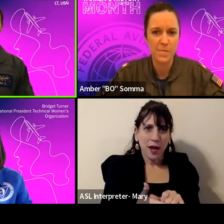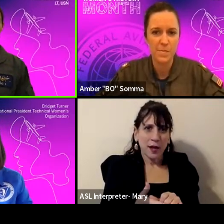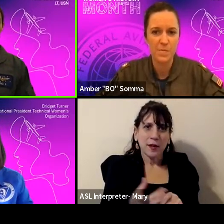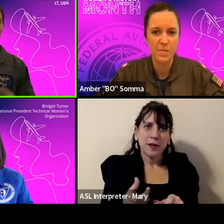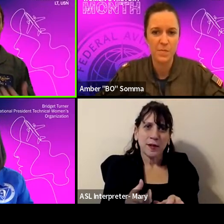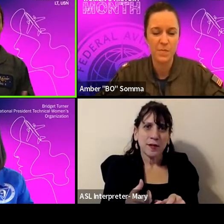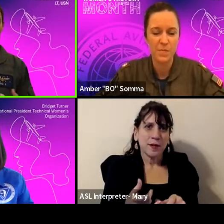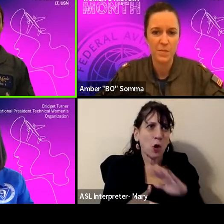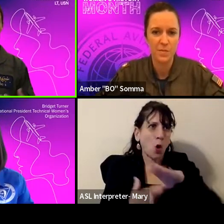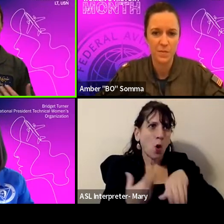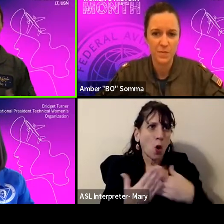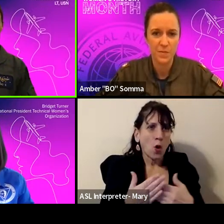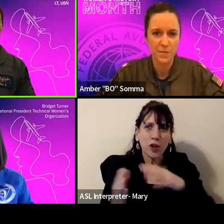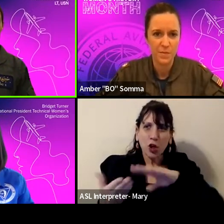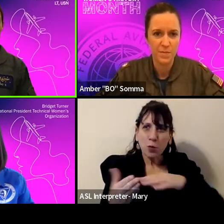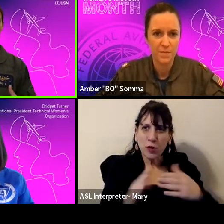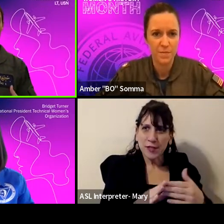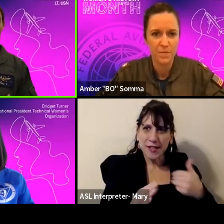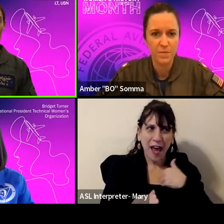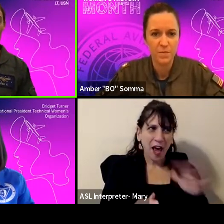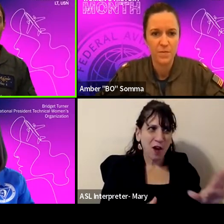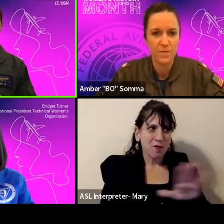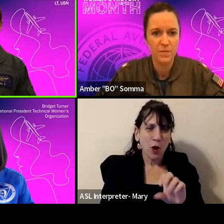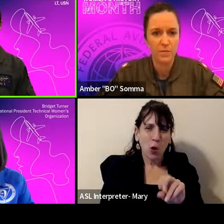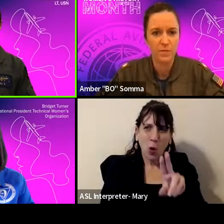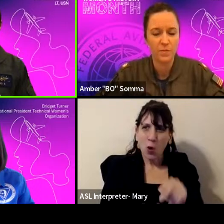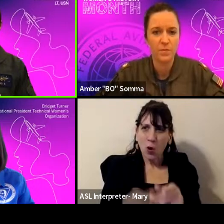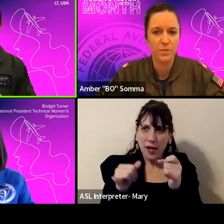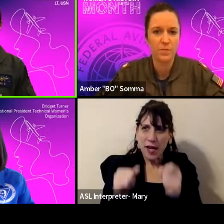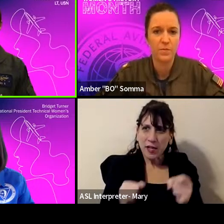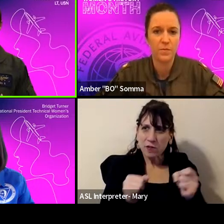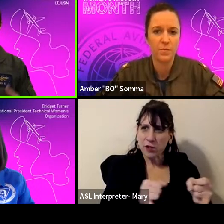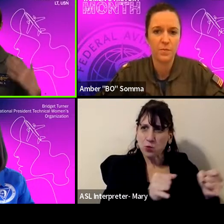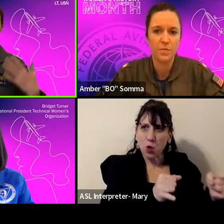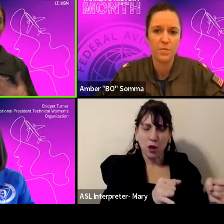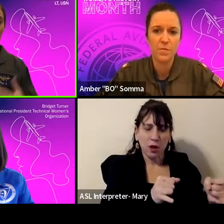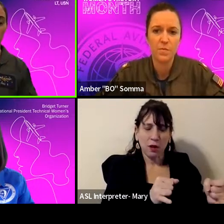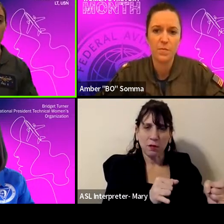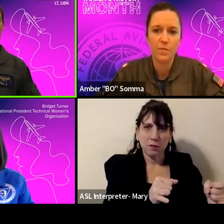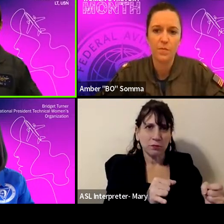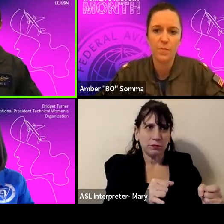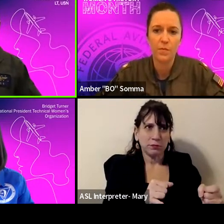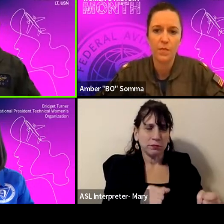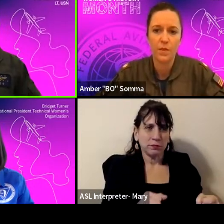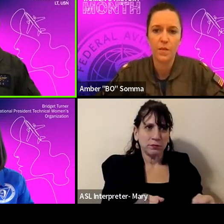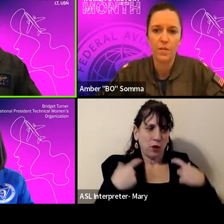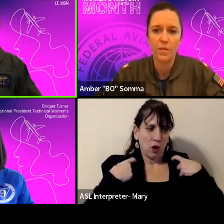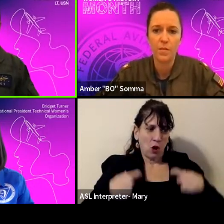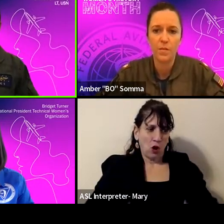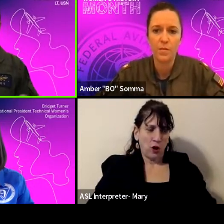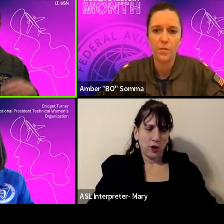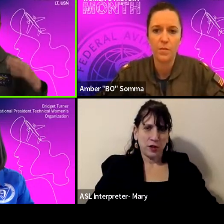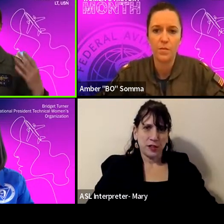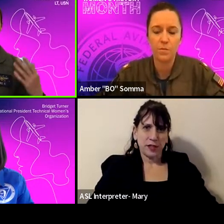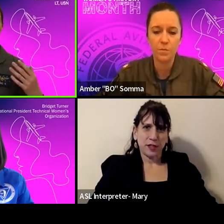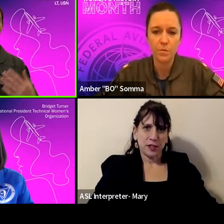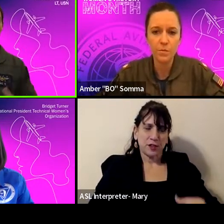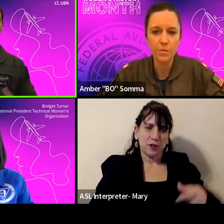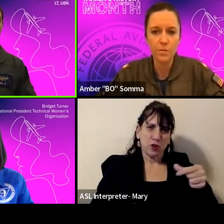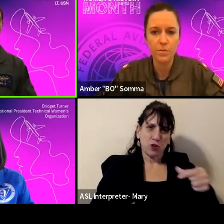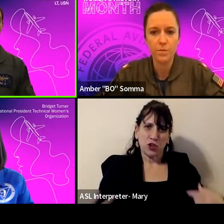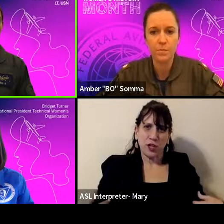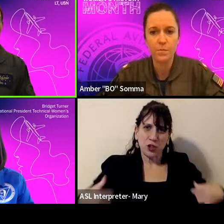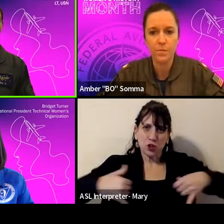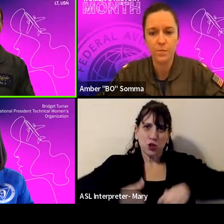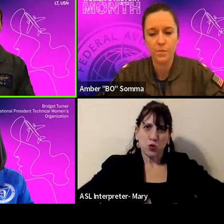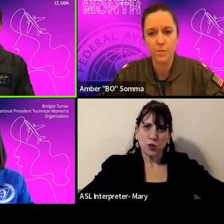all the communities, like all the communities have their own individualized, you know, whether it's their harnesses, their G suits, their helmets,